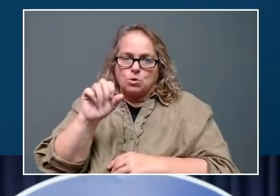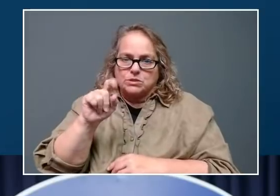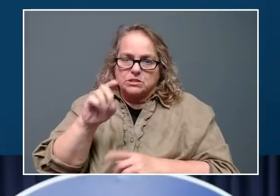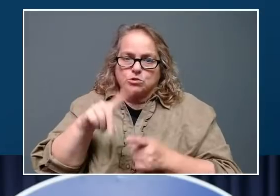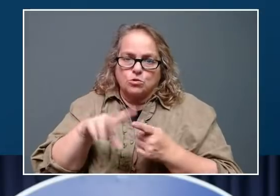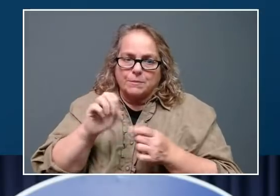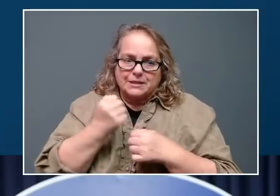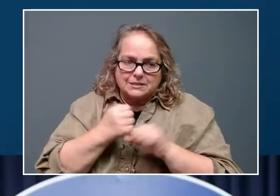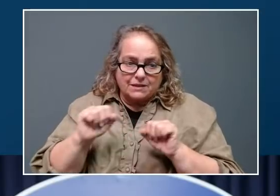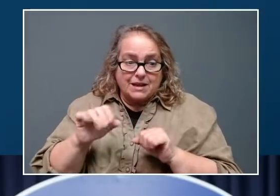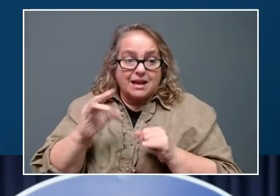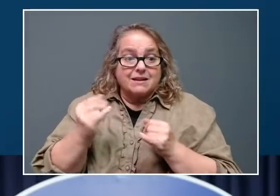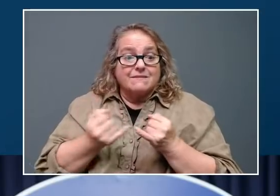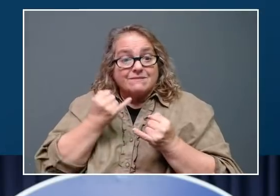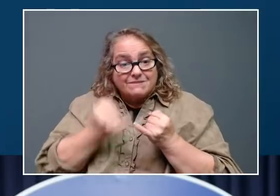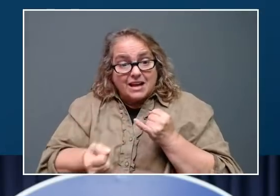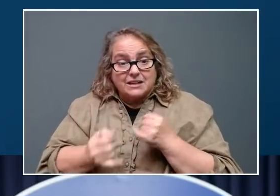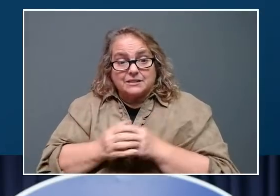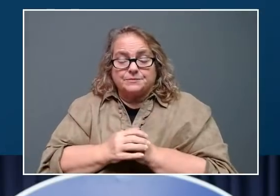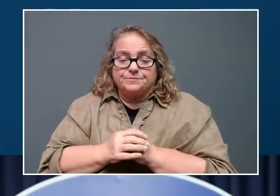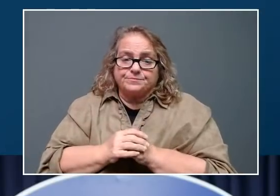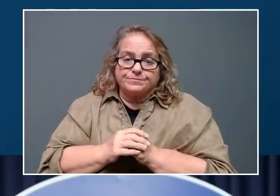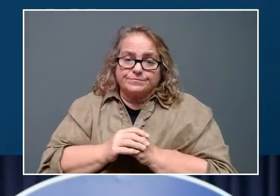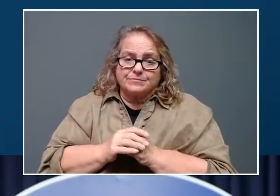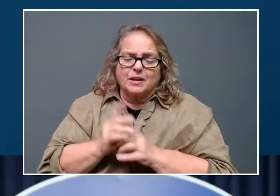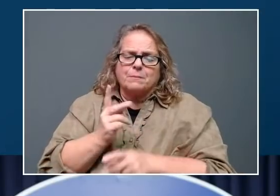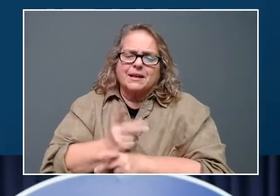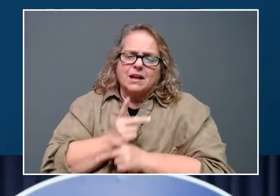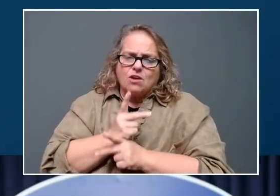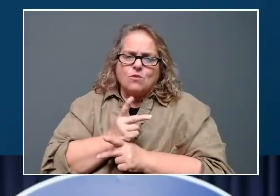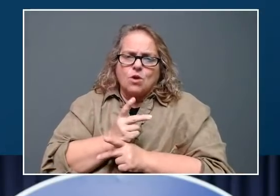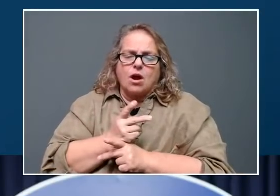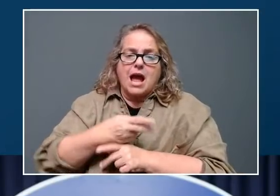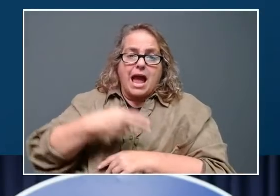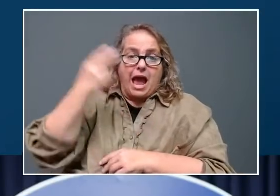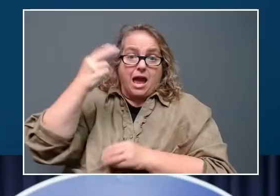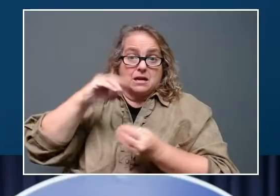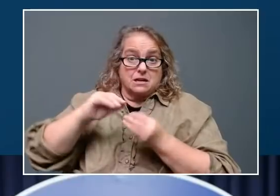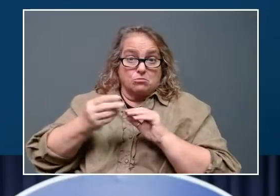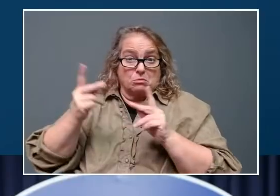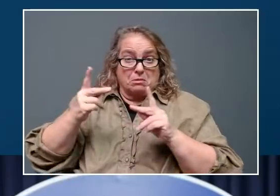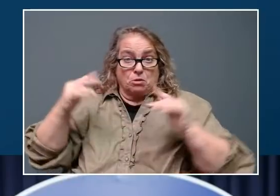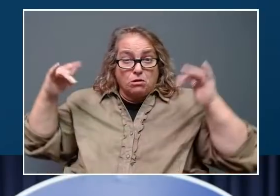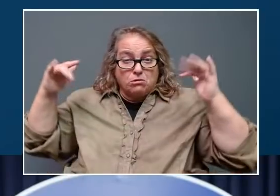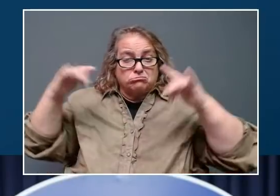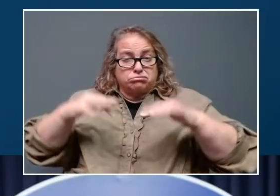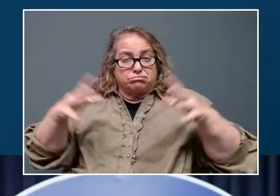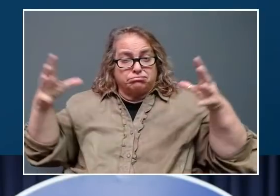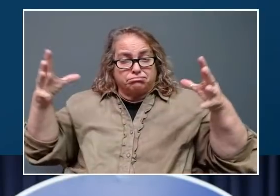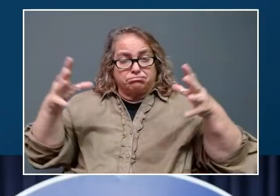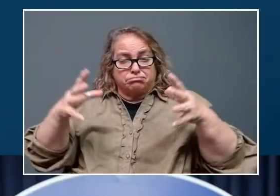finally, I'd just be careful about having a whole bunch of people